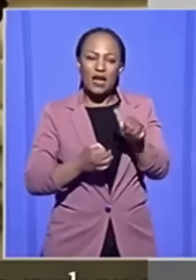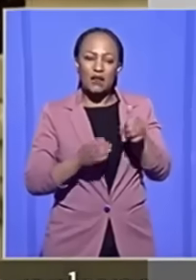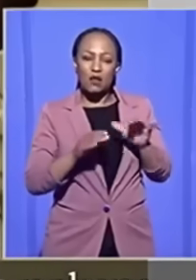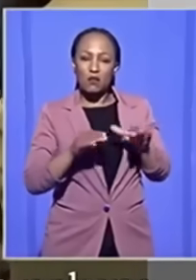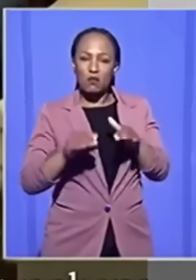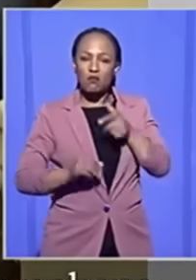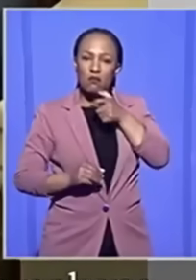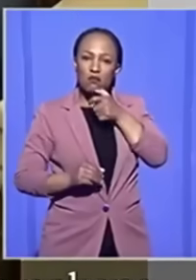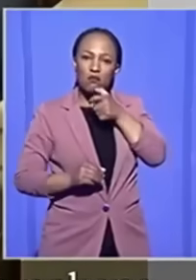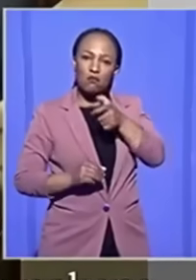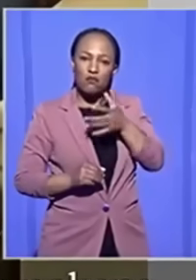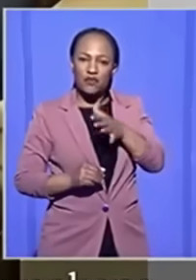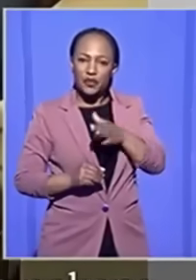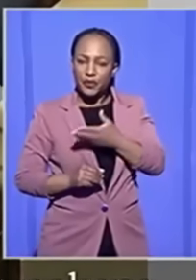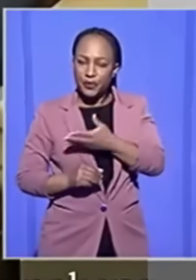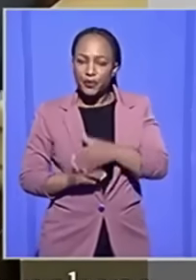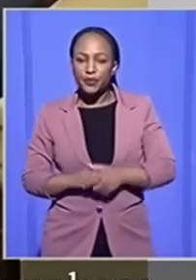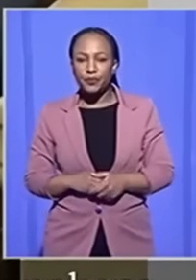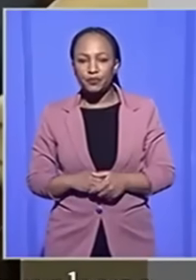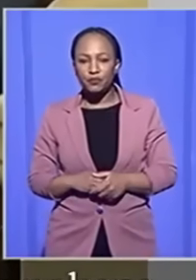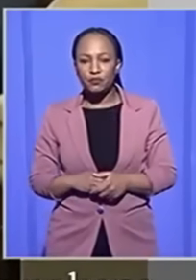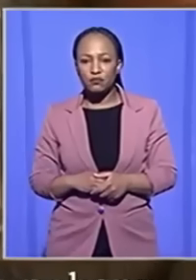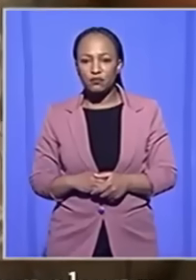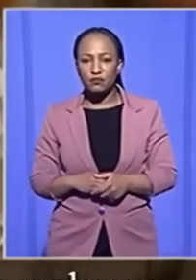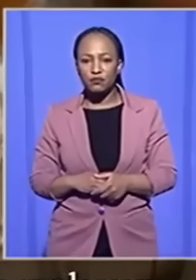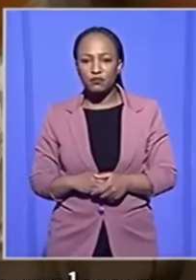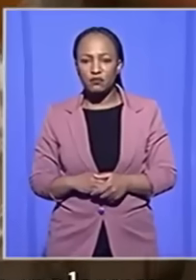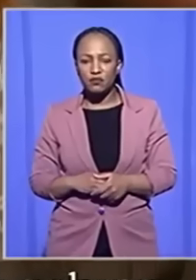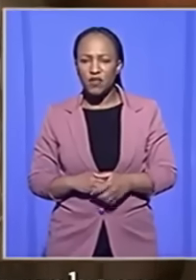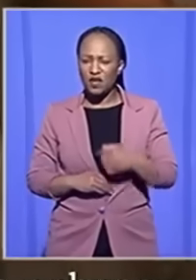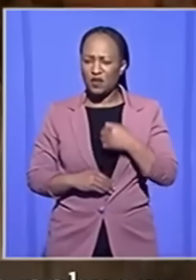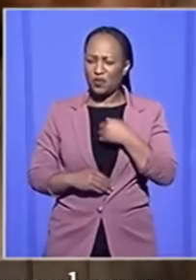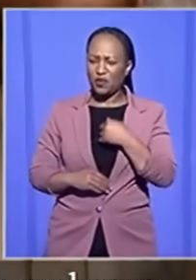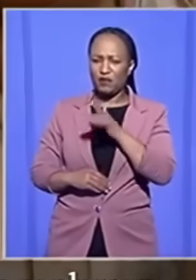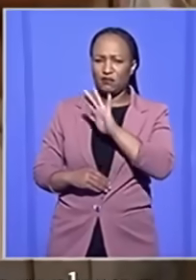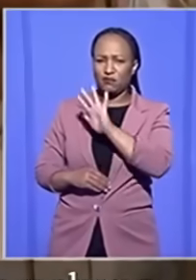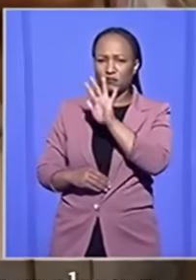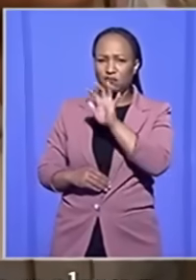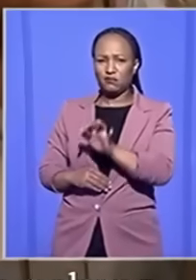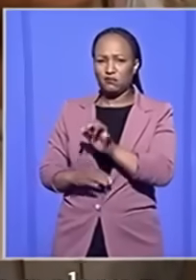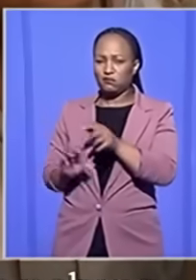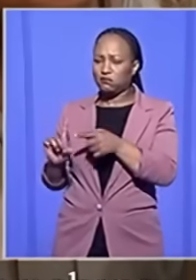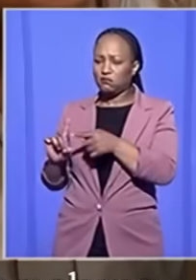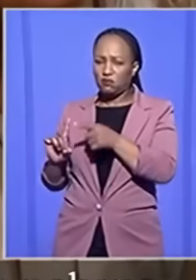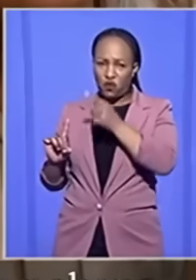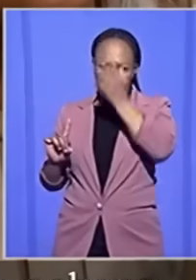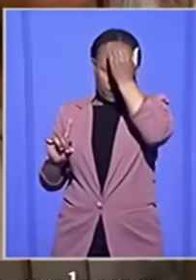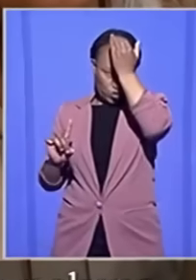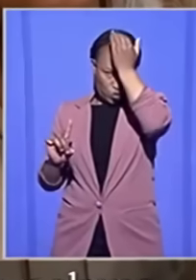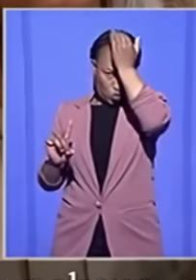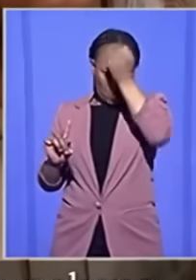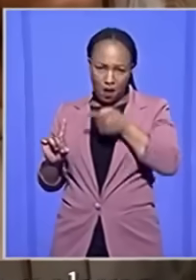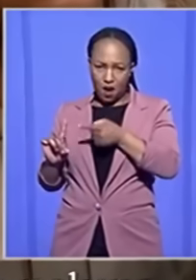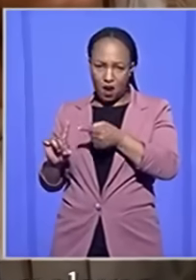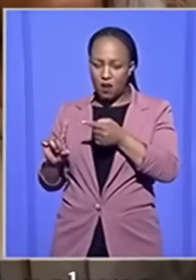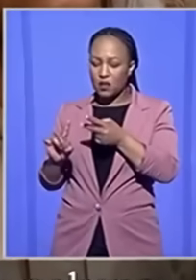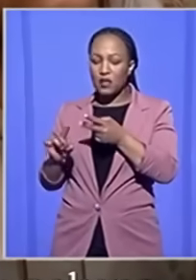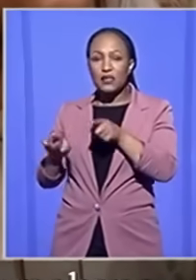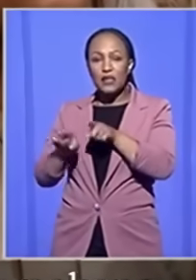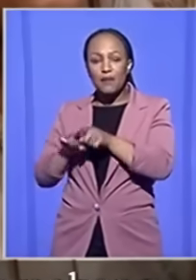kganyeng eno. We're questioning his position and that of his party in relation to